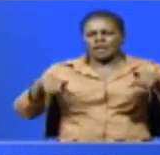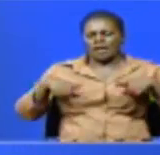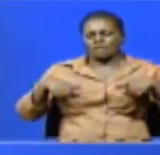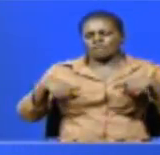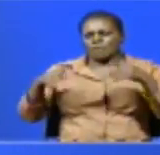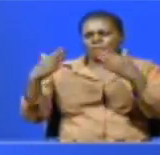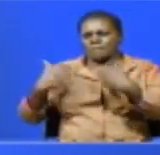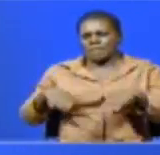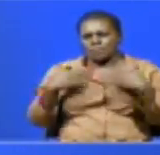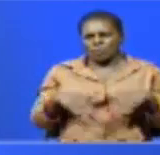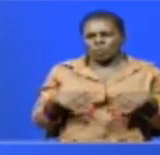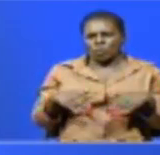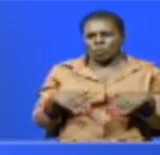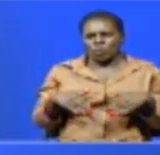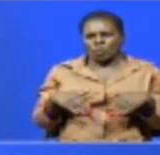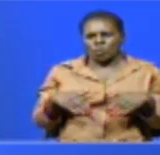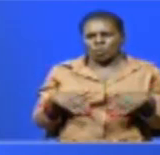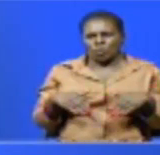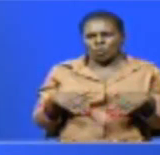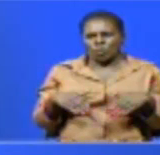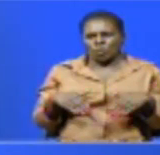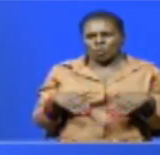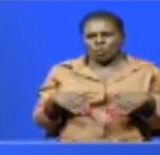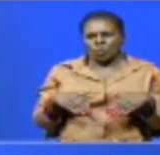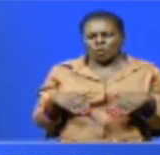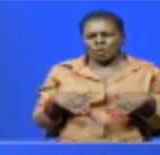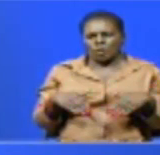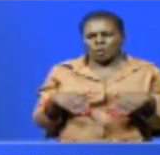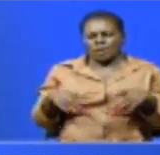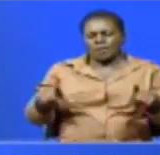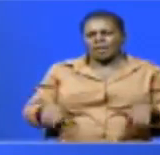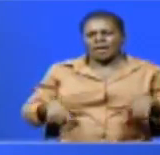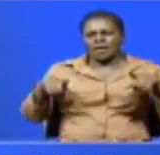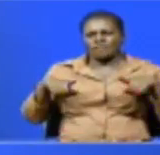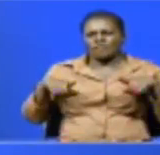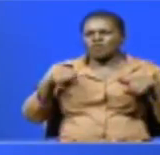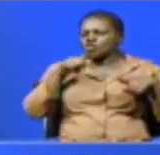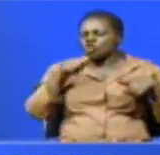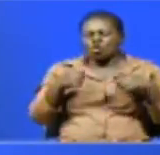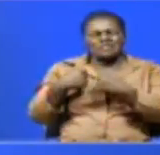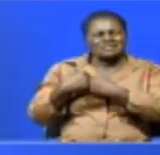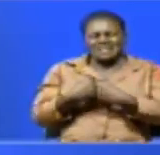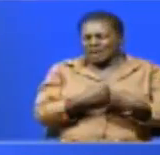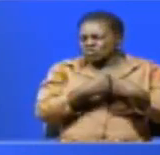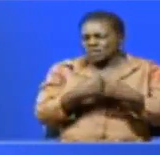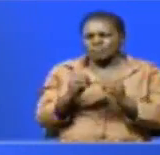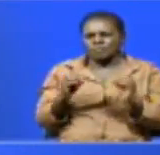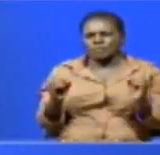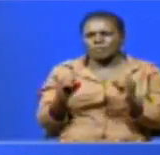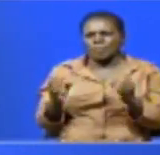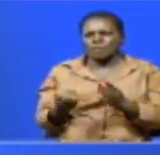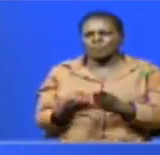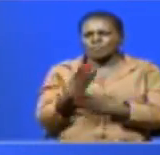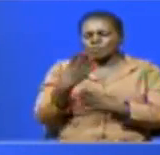mwananchi ama ya mtu, maisha ya mtu binafsi ikue ni maisha ambayo si ya kustruggle sana. To come up